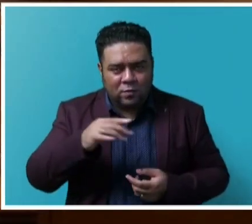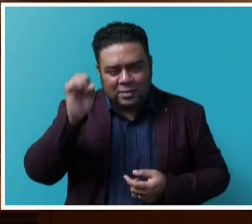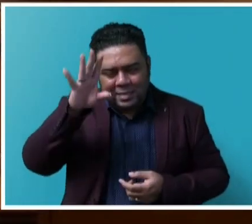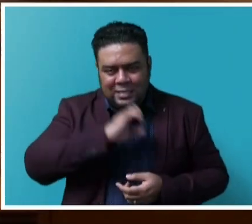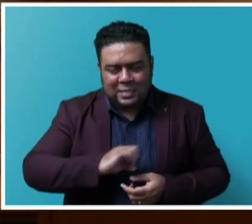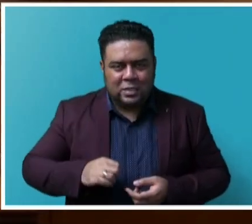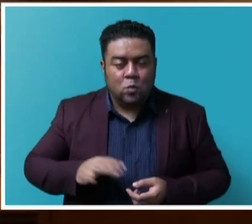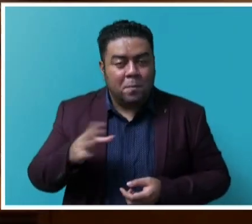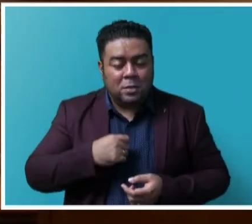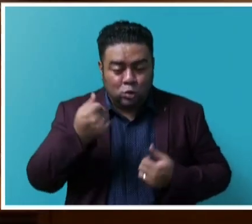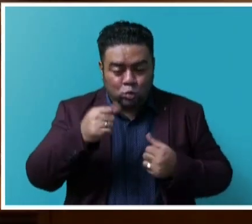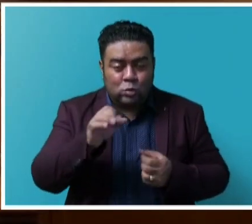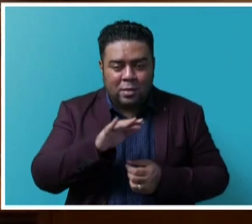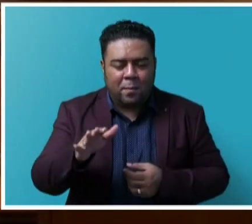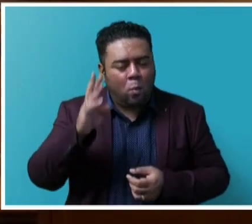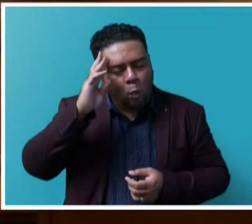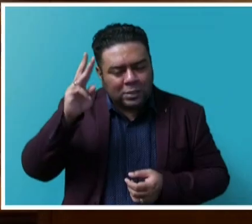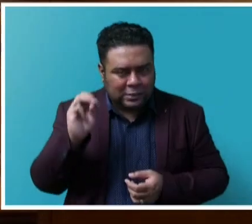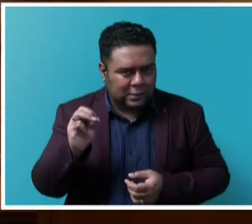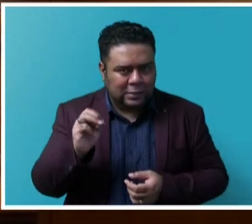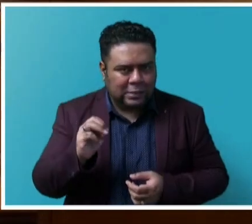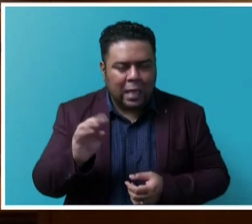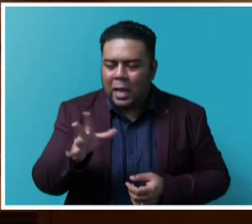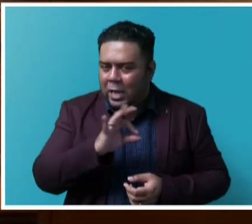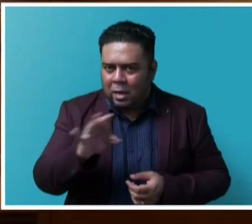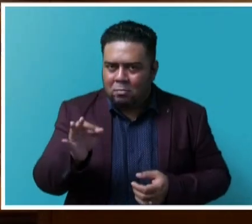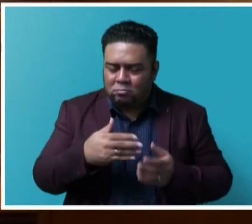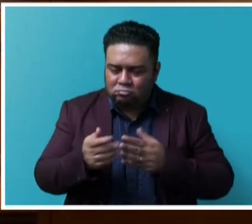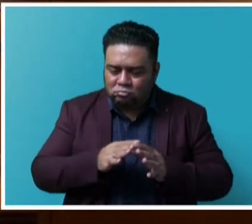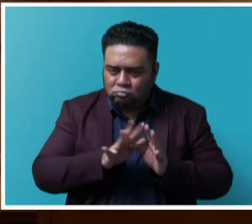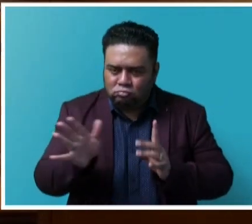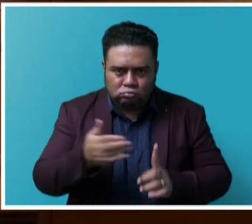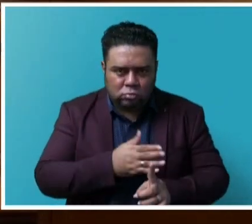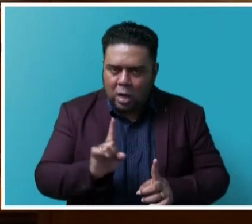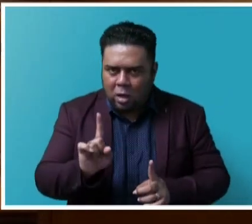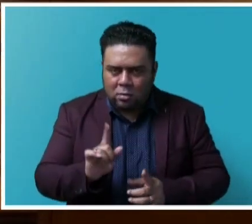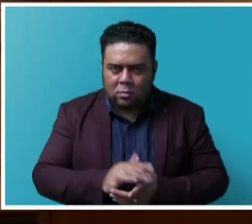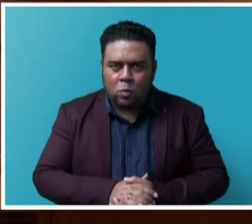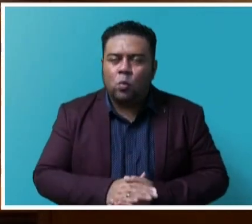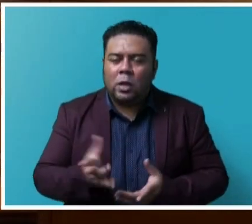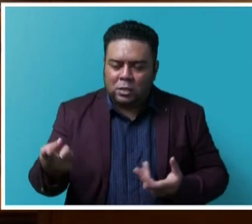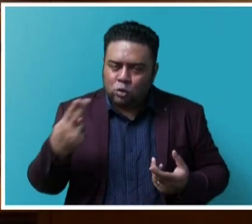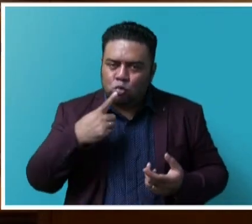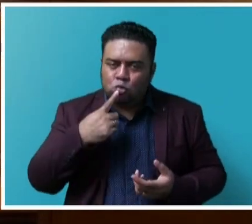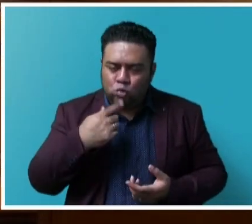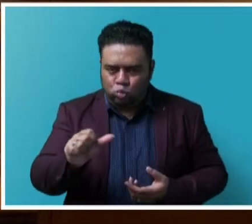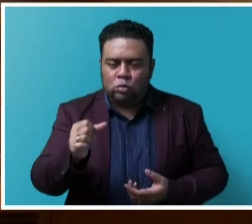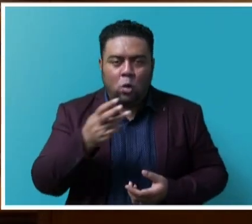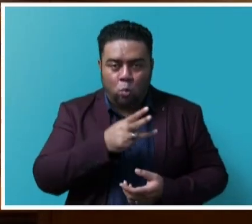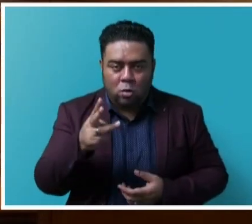that we must use them wisely and without malice. Let us use our words to